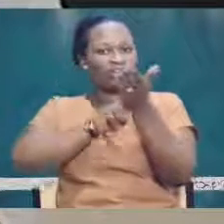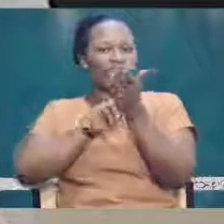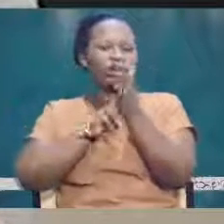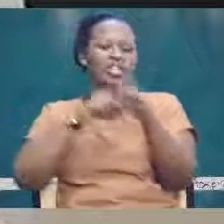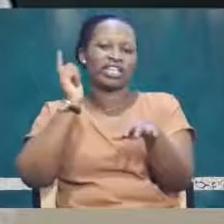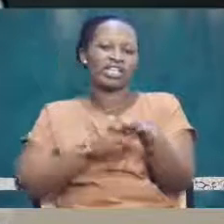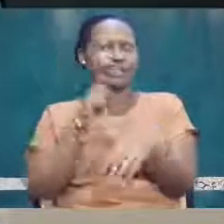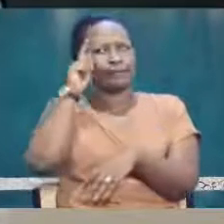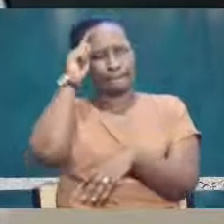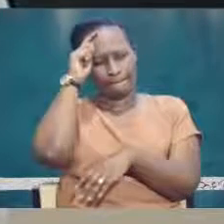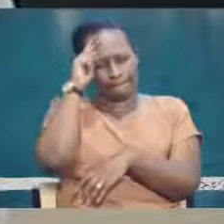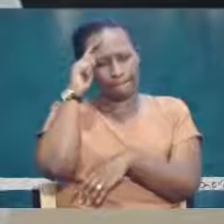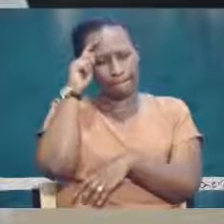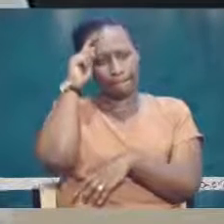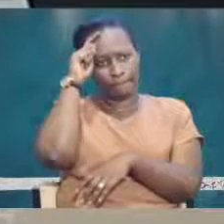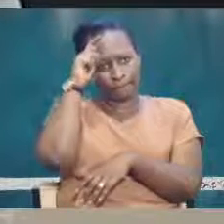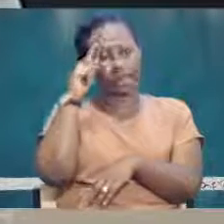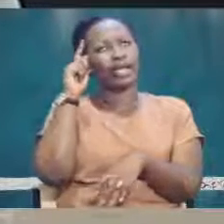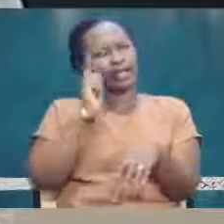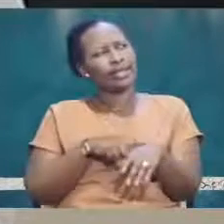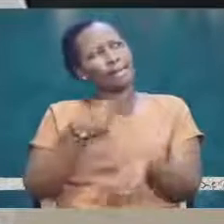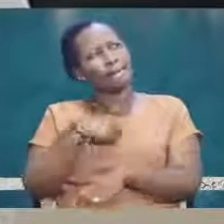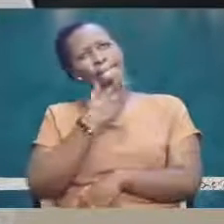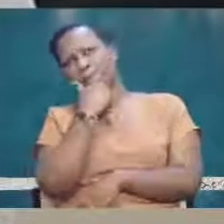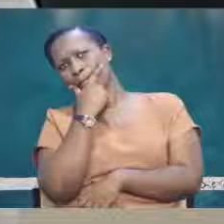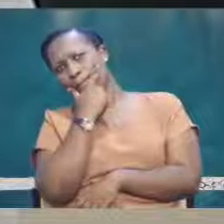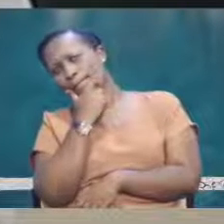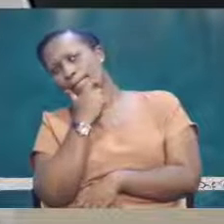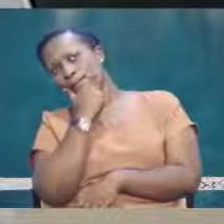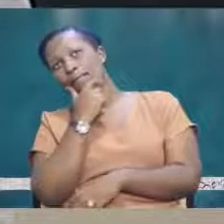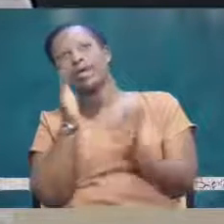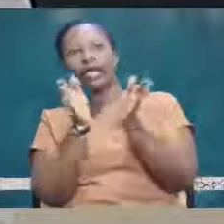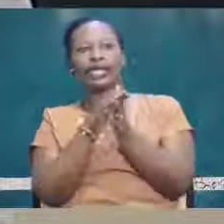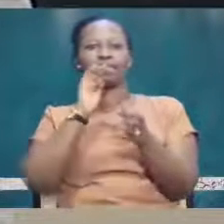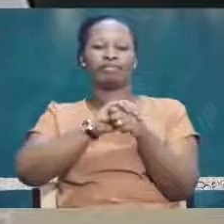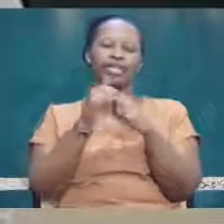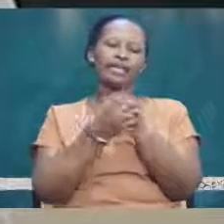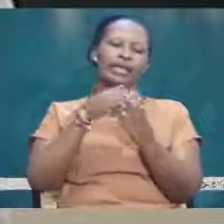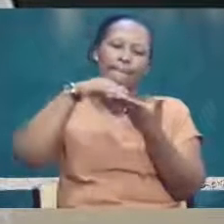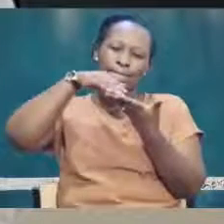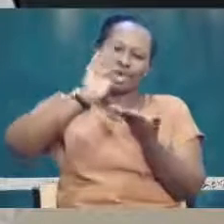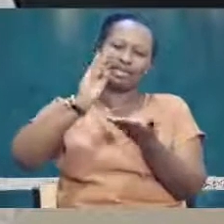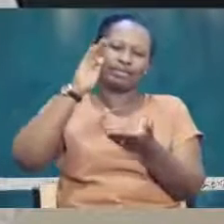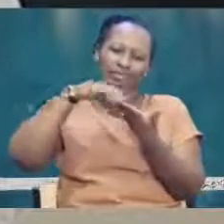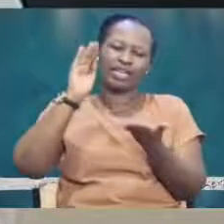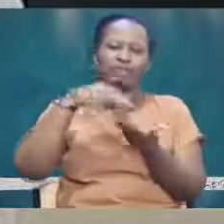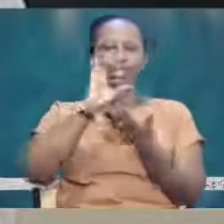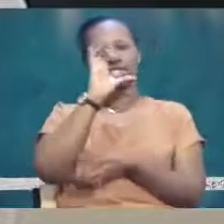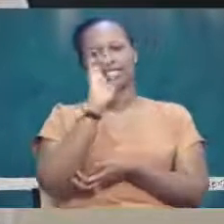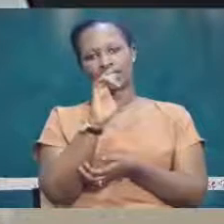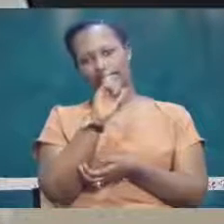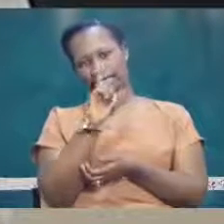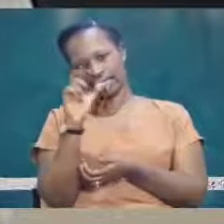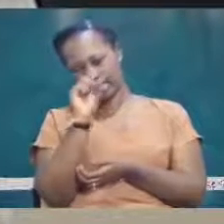are thinking, when we are reasoning. And it is made up of very many cells. Those